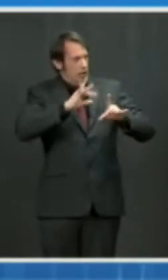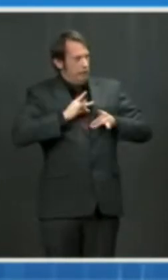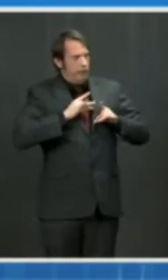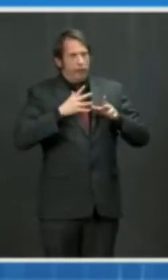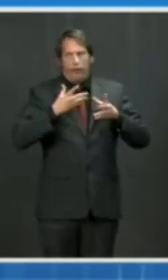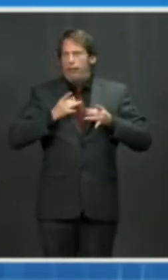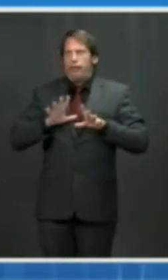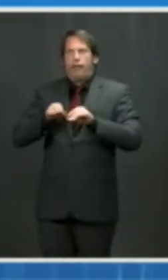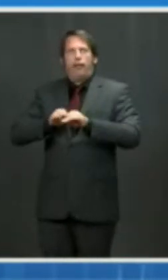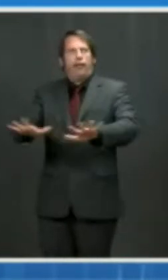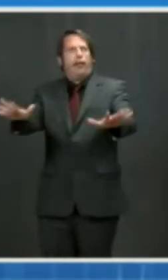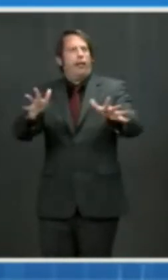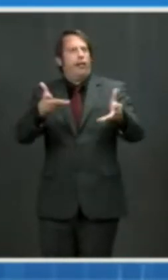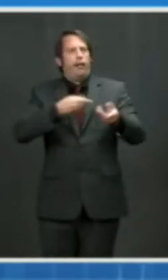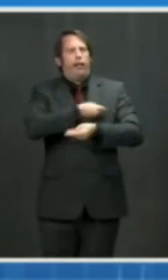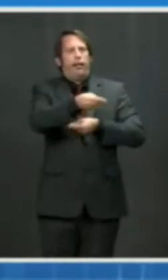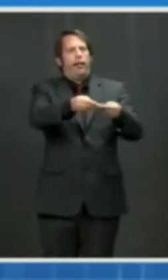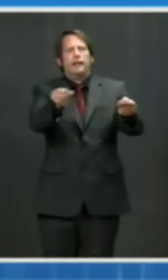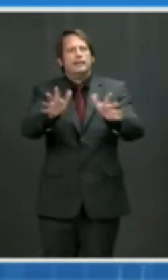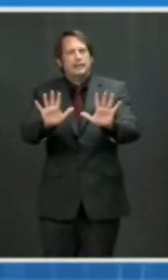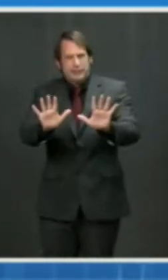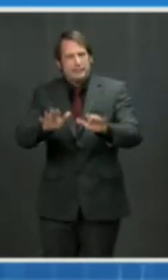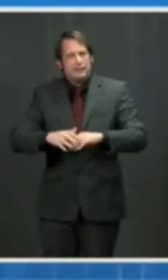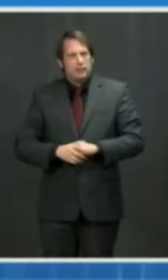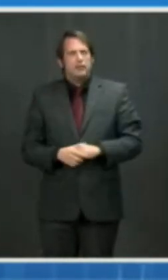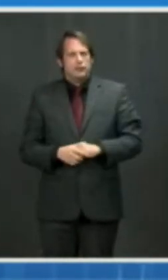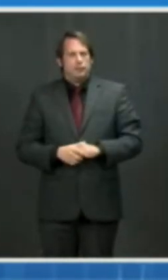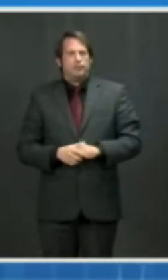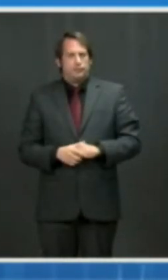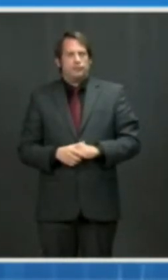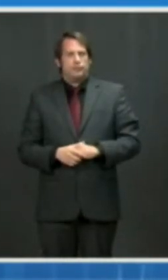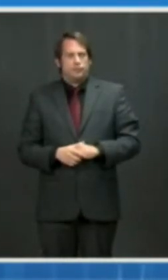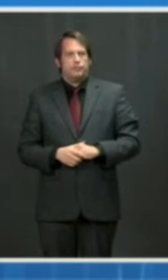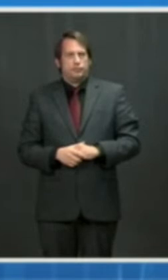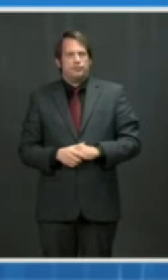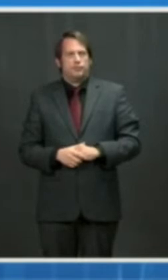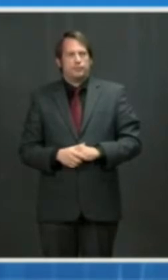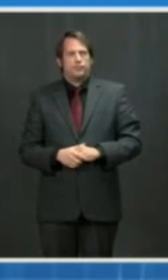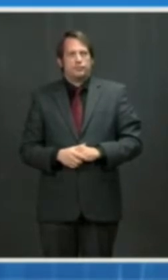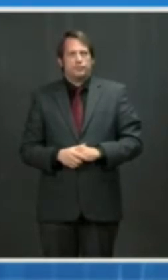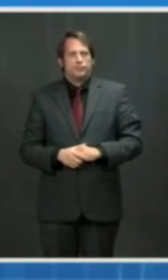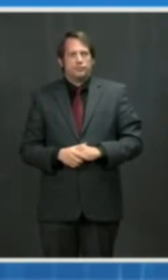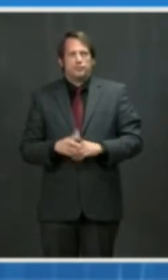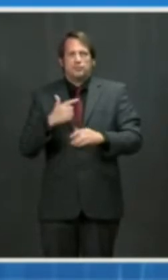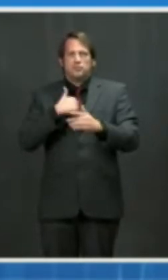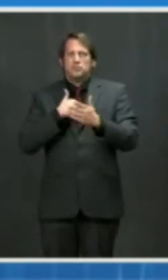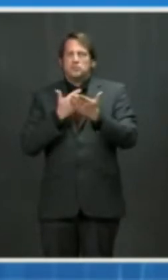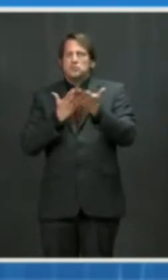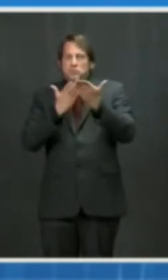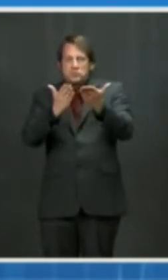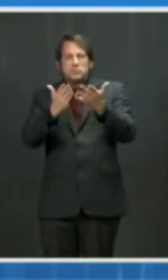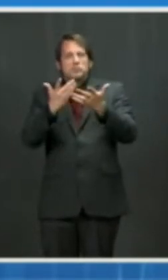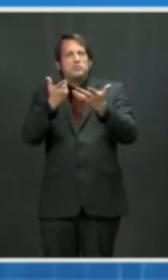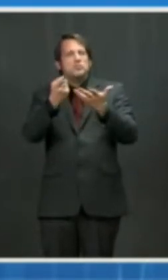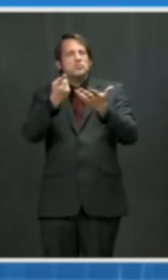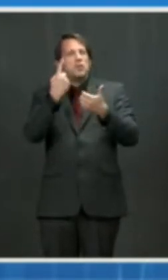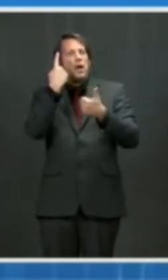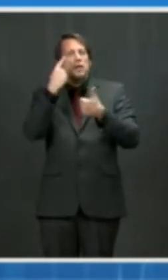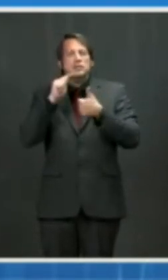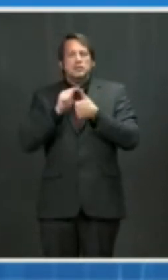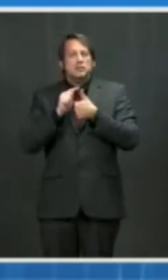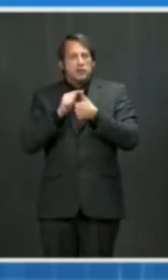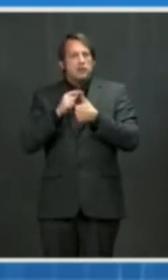to consider adjustments to meet their unique needs and circumstances. For example, in areas of substantial or